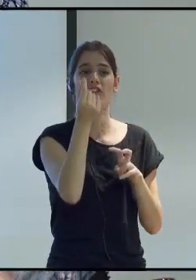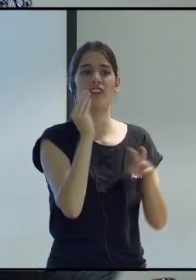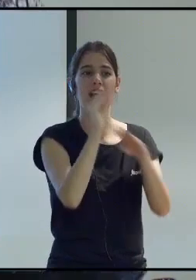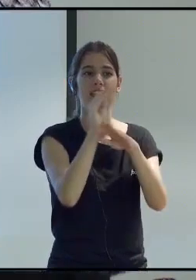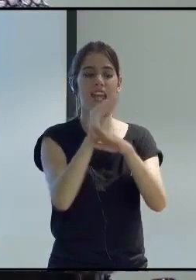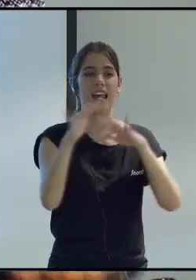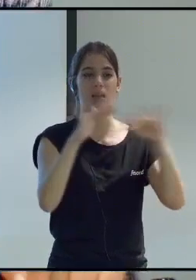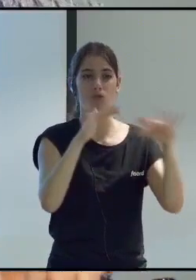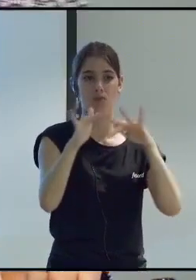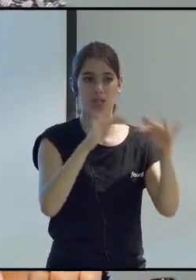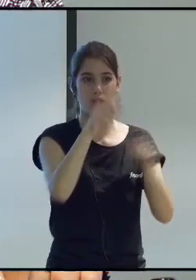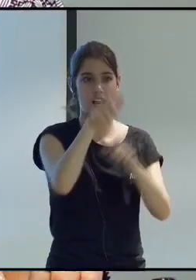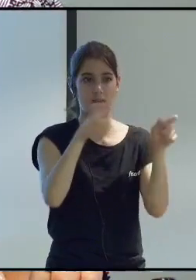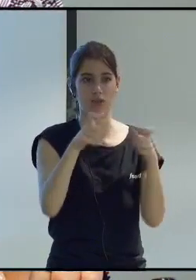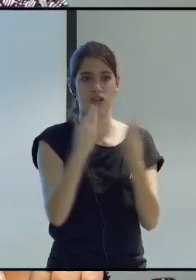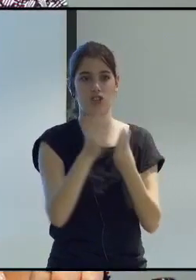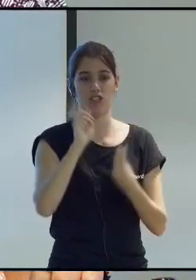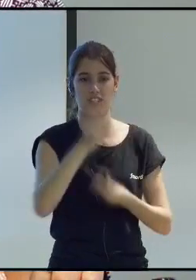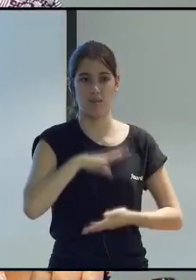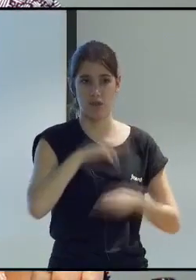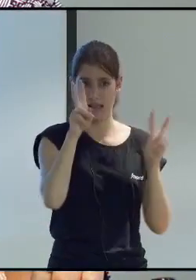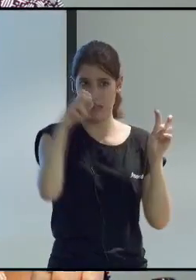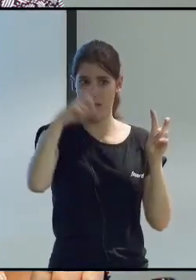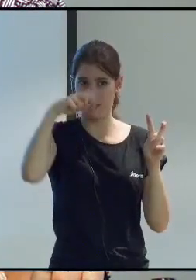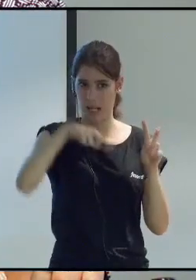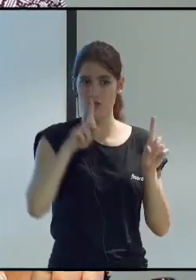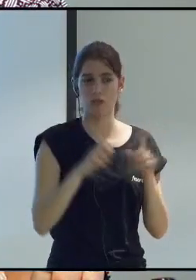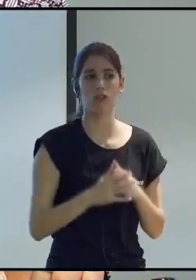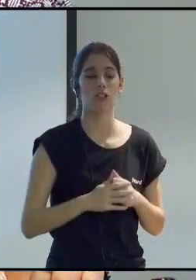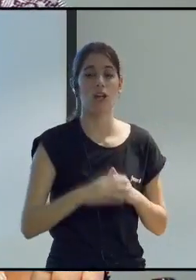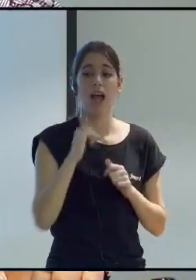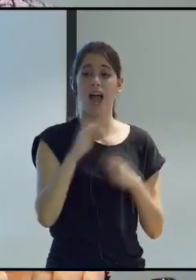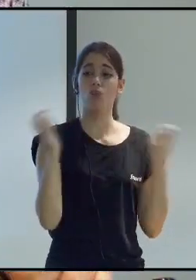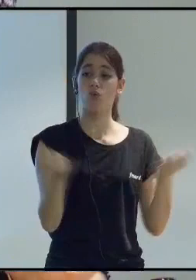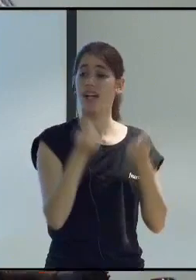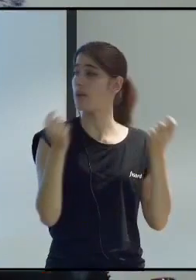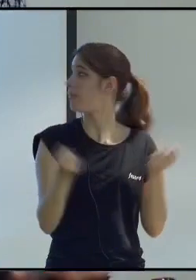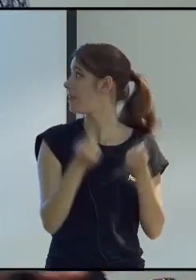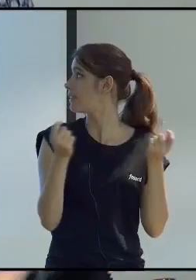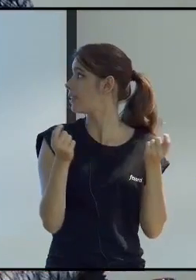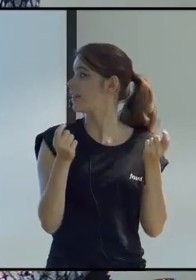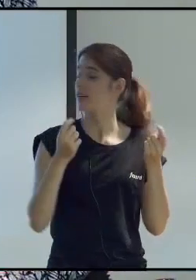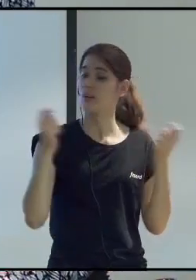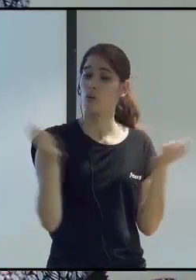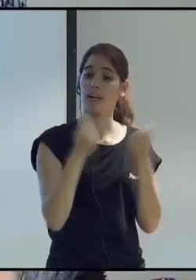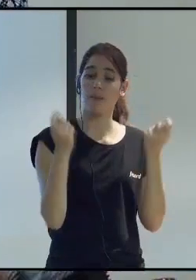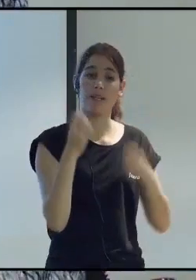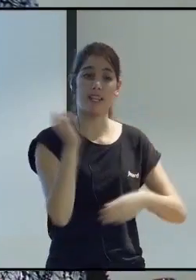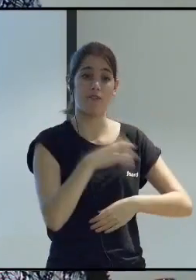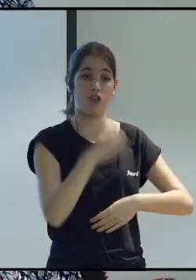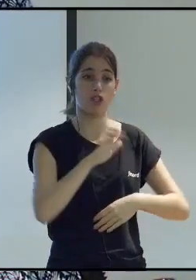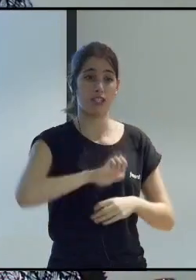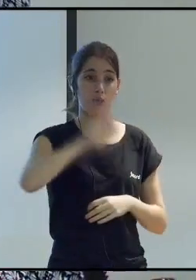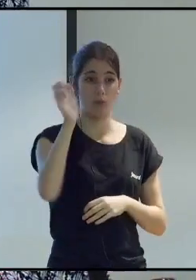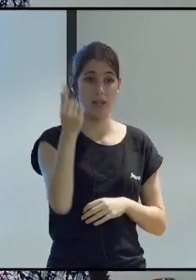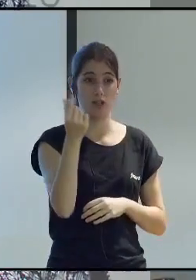What else do? We have a campaign for the moment about the EU funds for all rights. And this campaign is a campaign